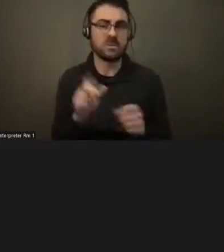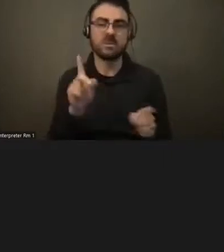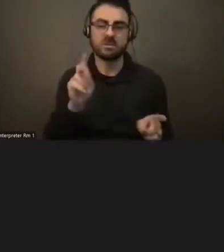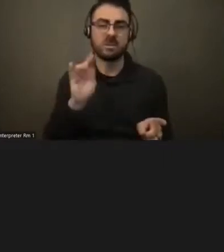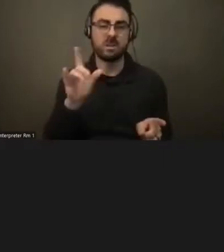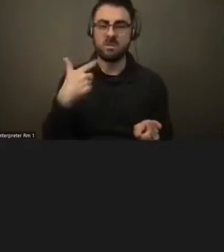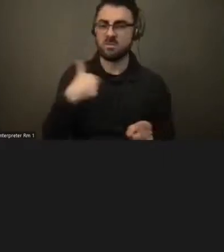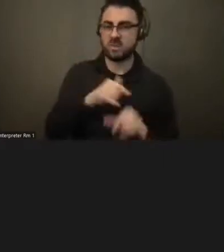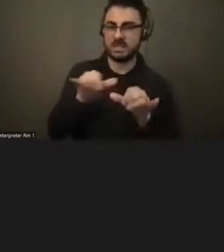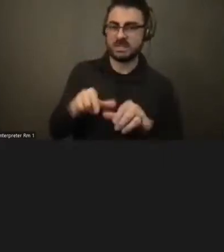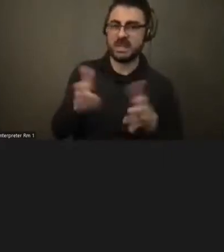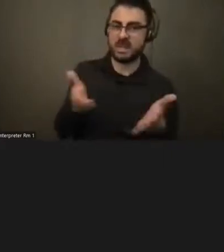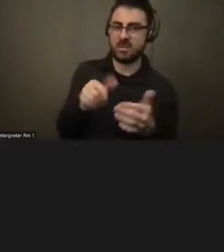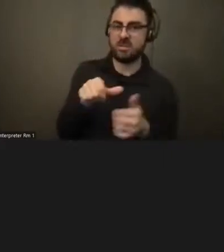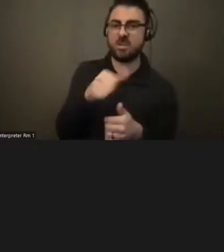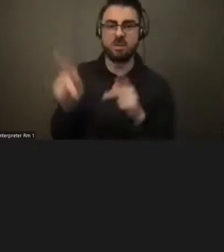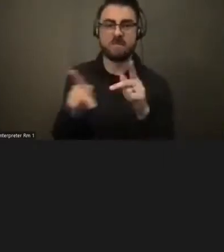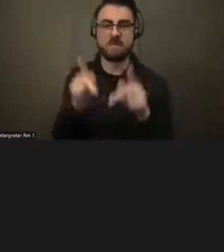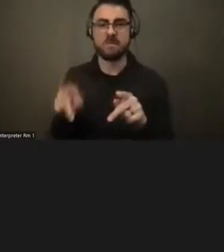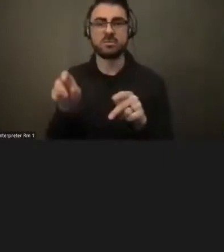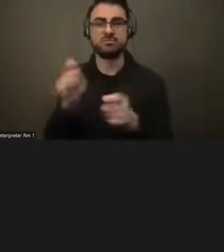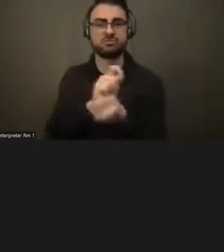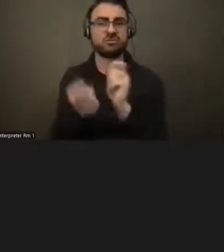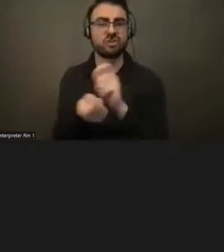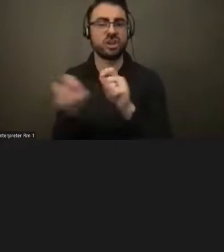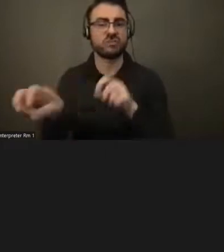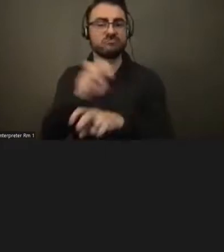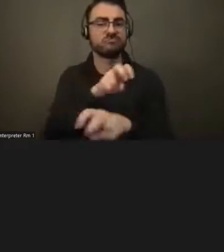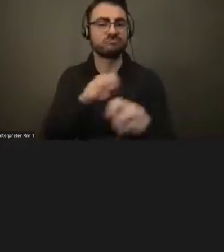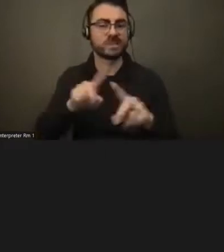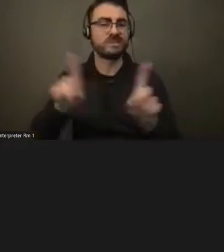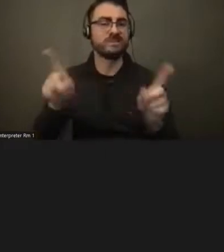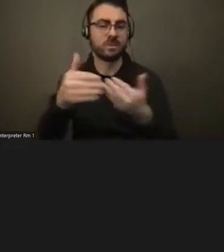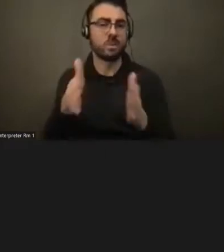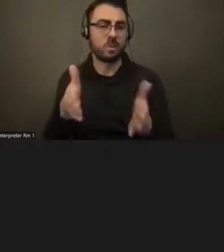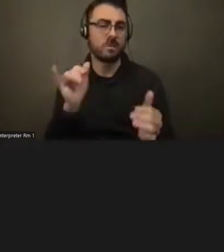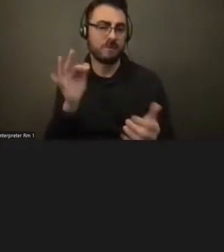yeah. Okay. Then the new group will come in.